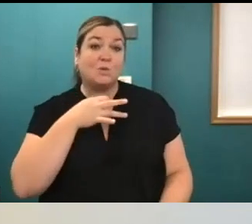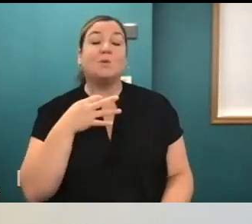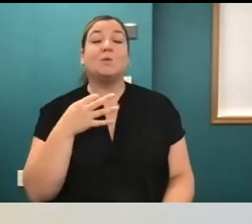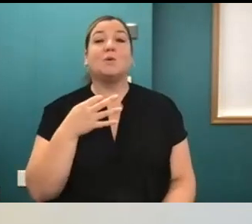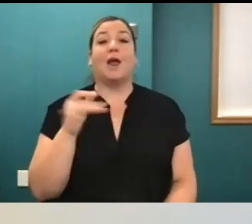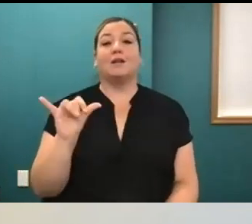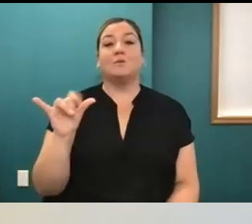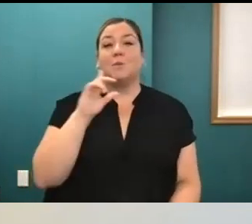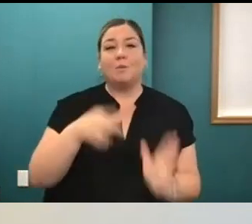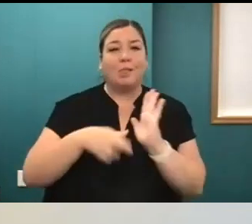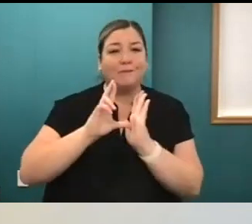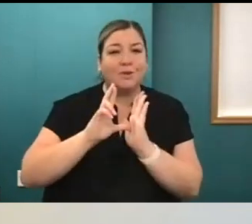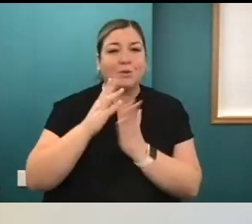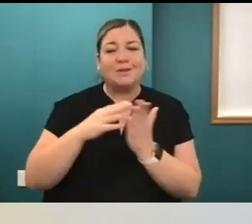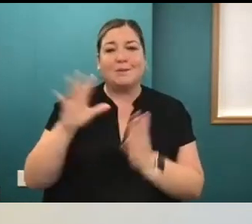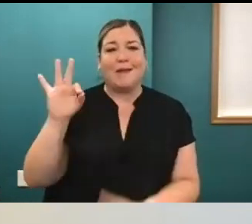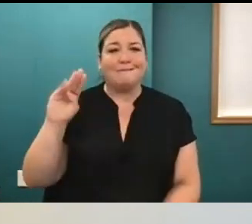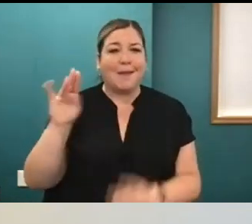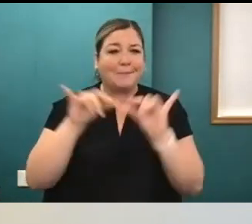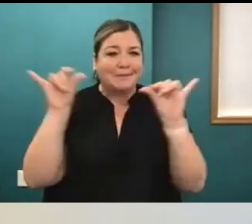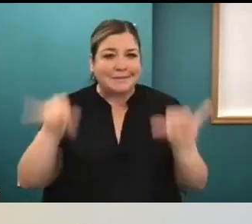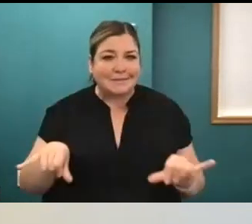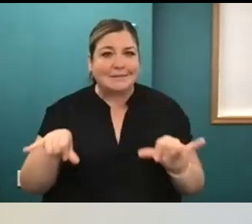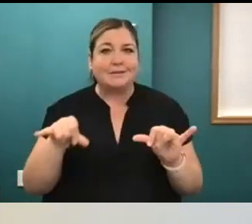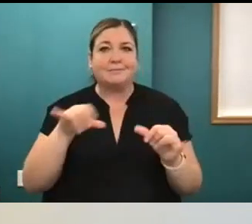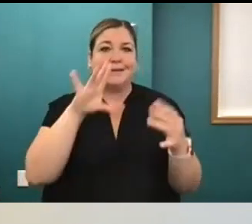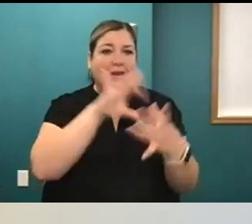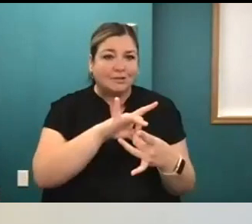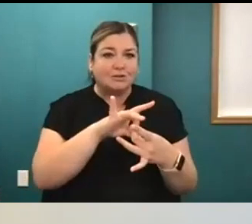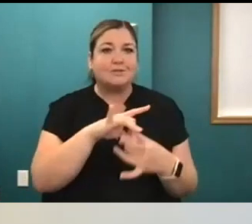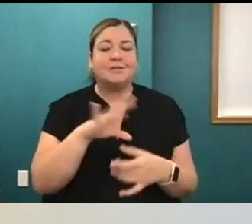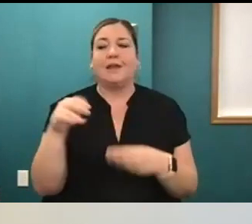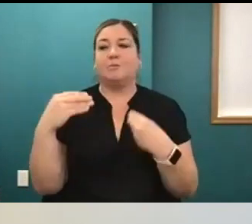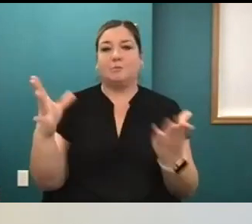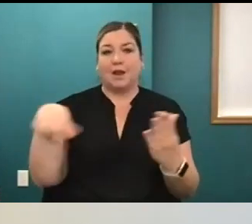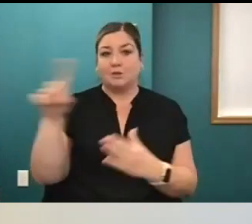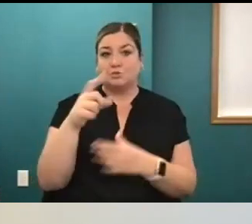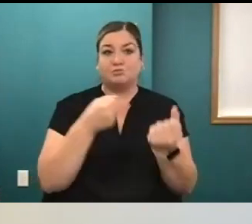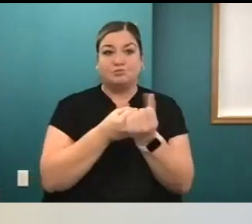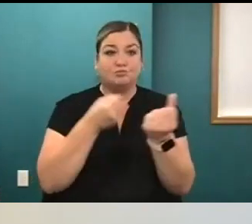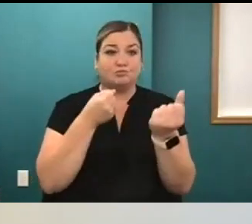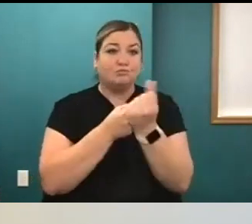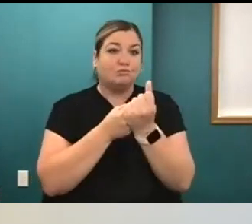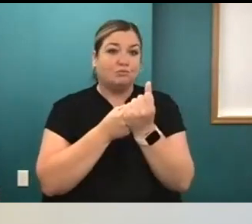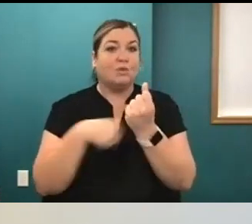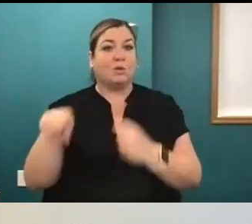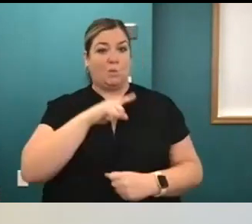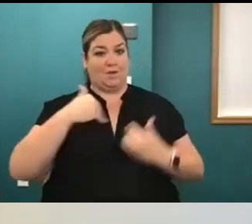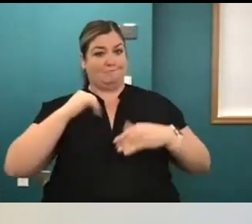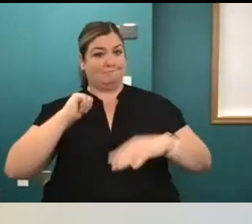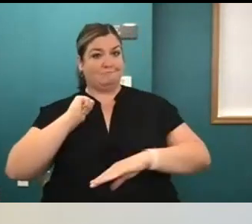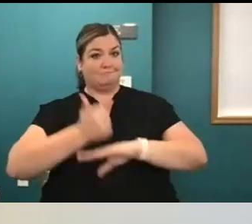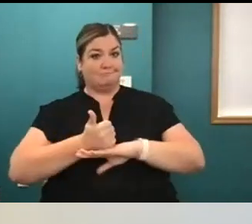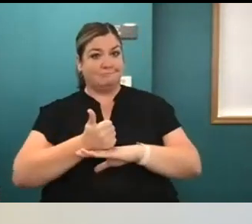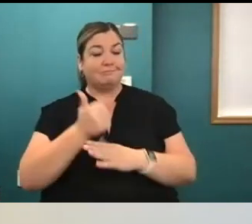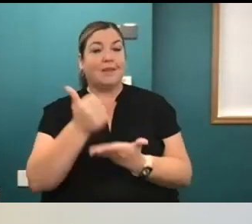we'll review some FM system connections, as well as provide you guys with some supports that we have in place to help not